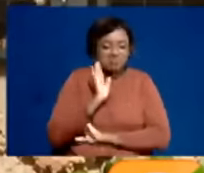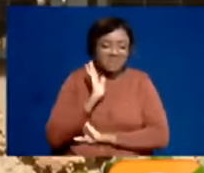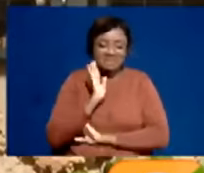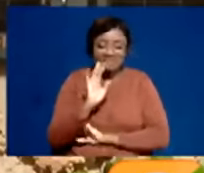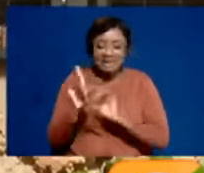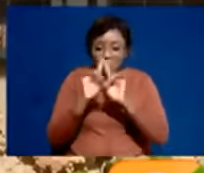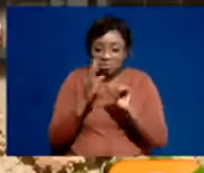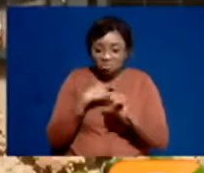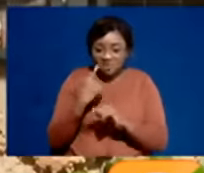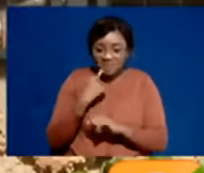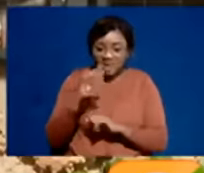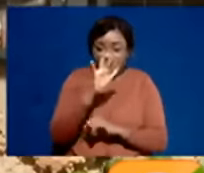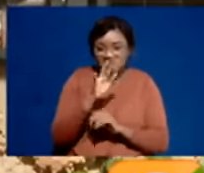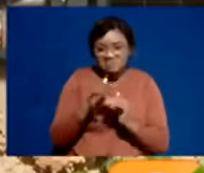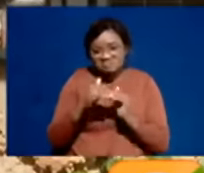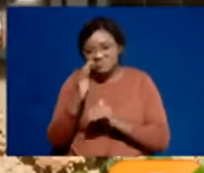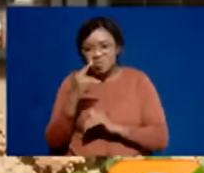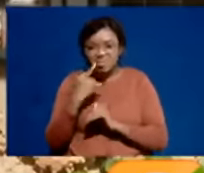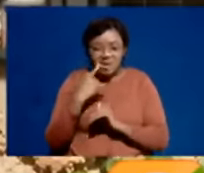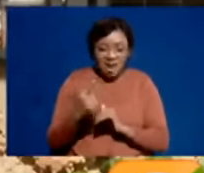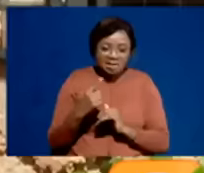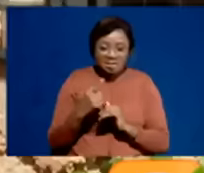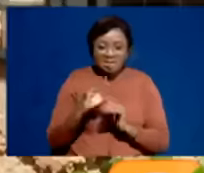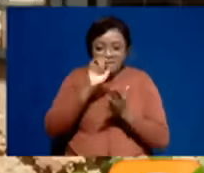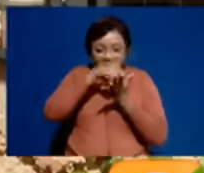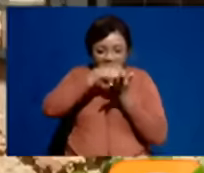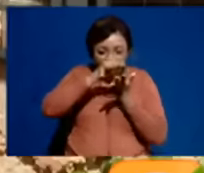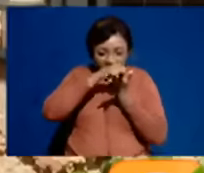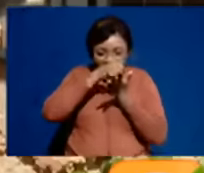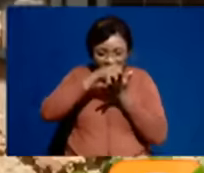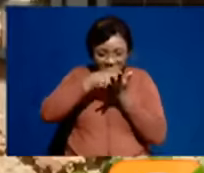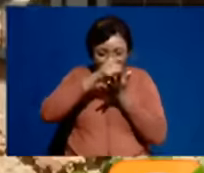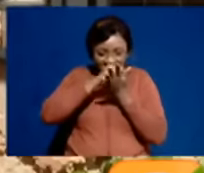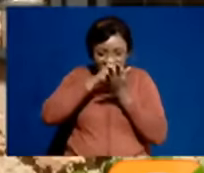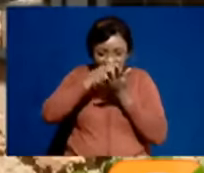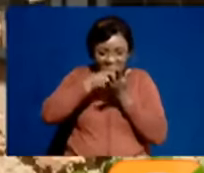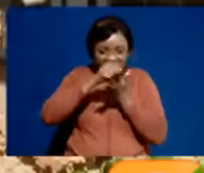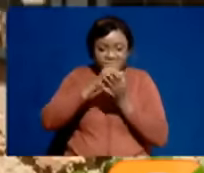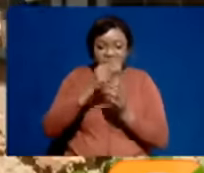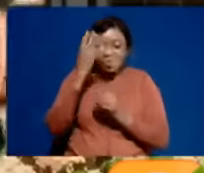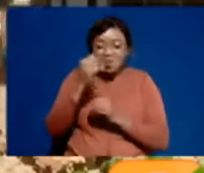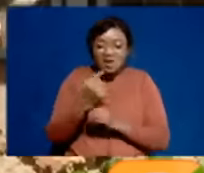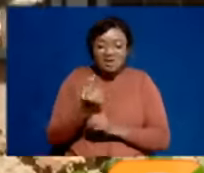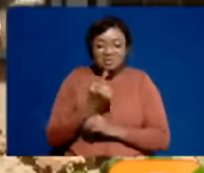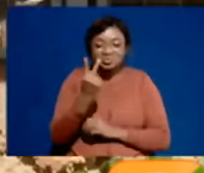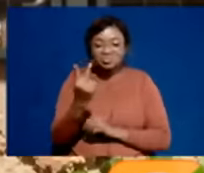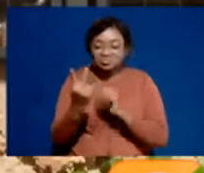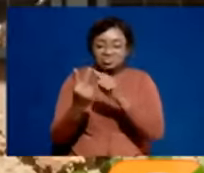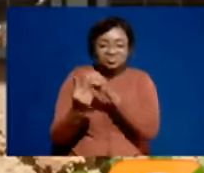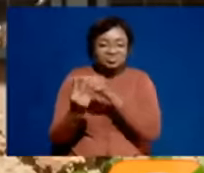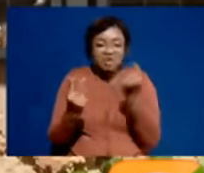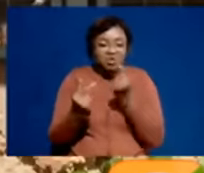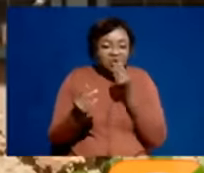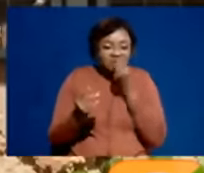over 100 plus pigs. This is because they don't clean the pen, so their work is just to feed the pig.